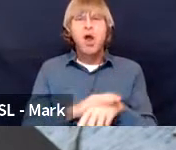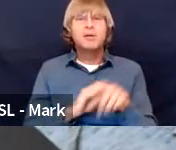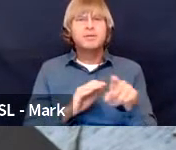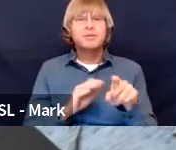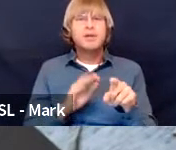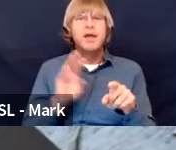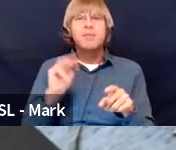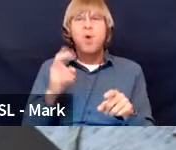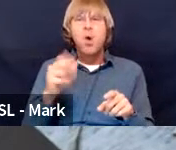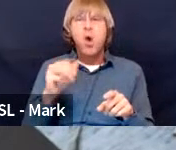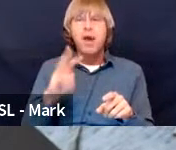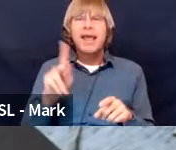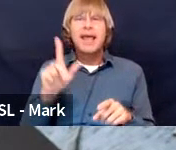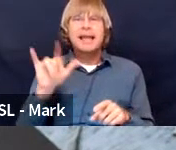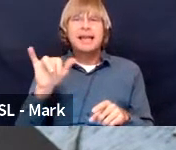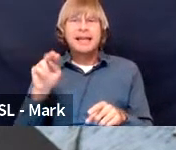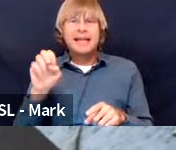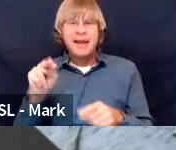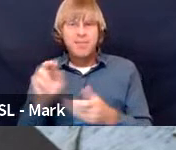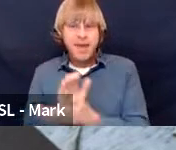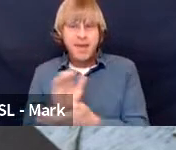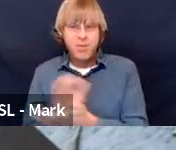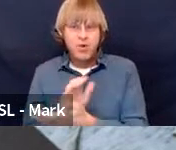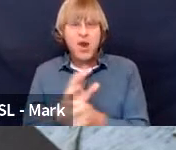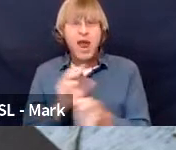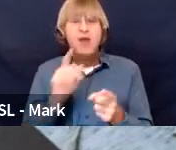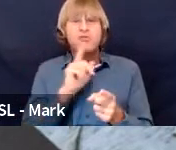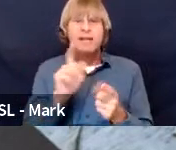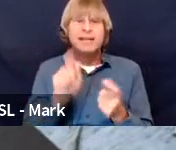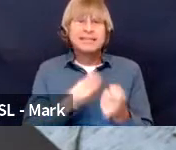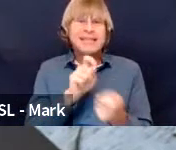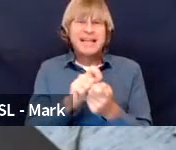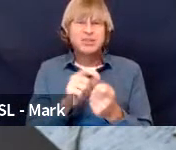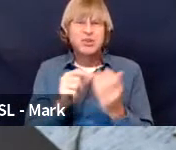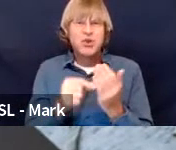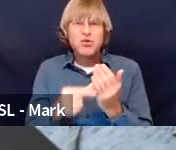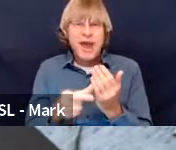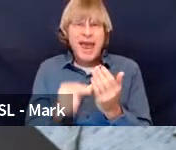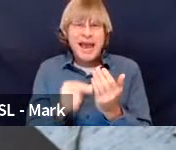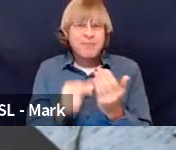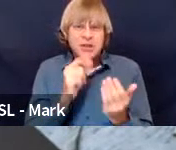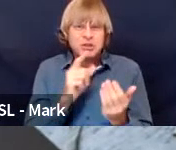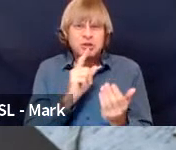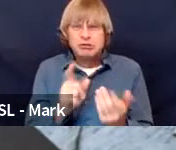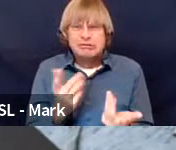a Mohawk linen paper, and really the exact grade escapes me right now. So